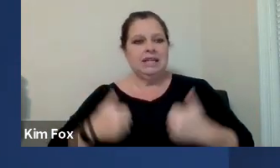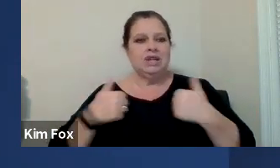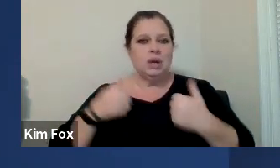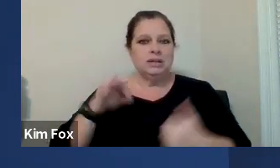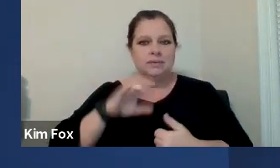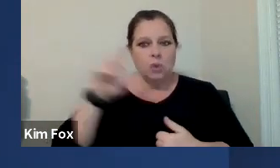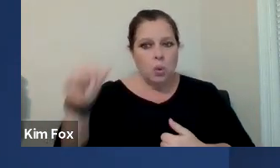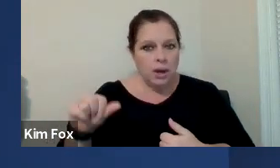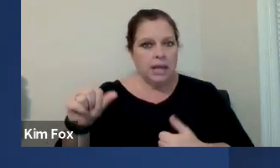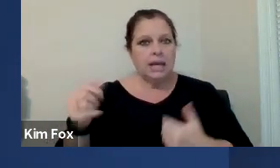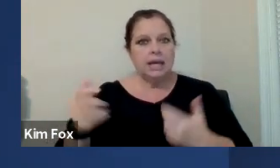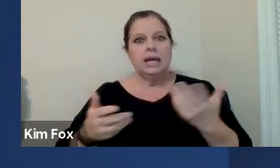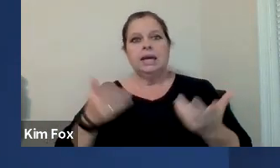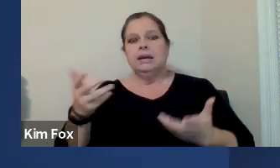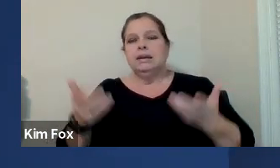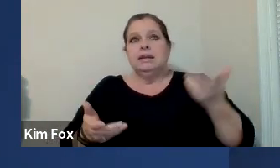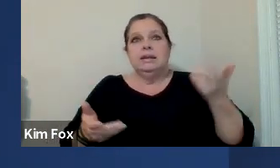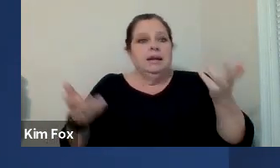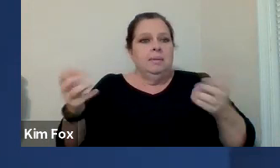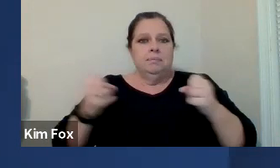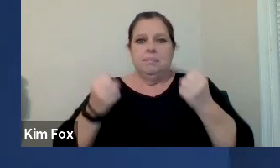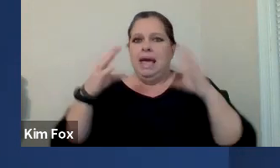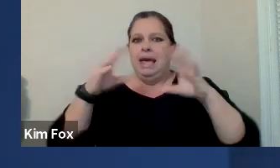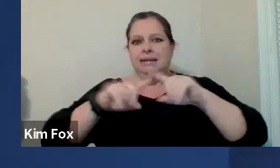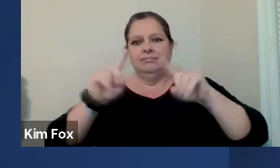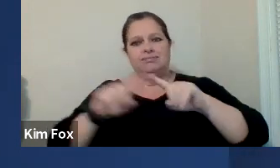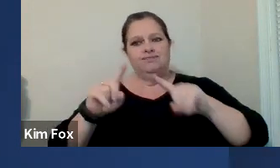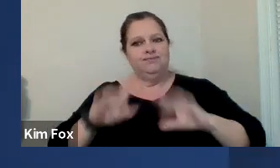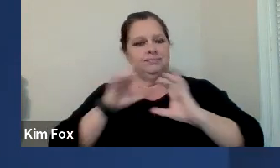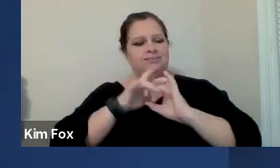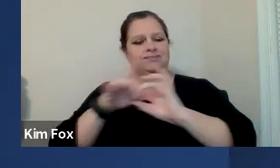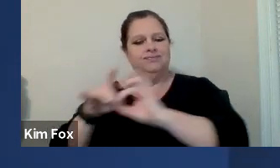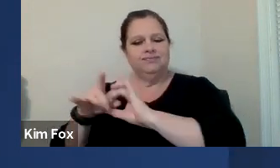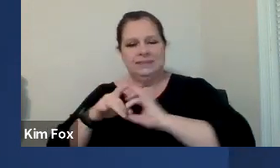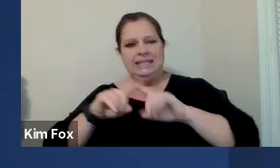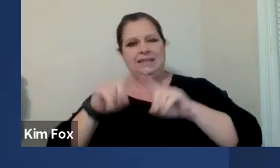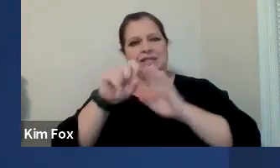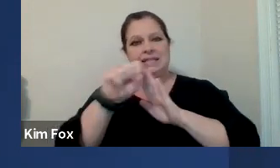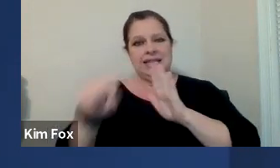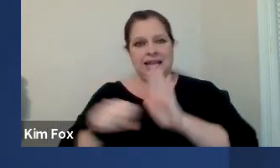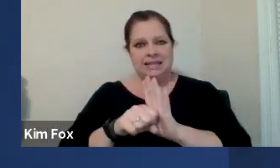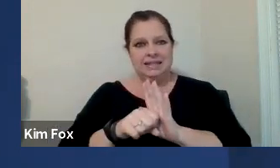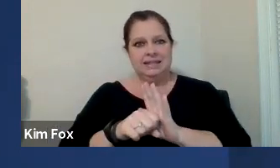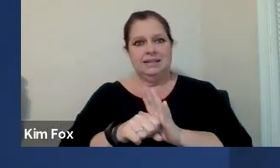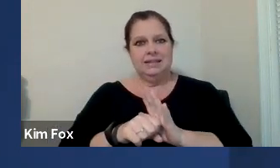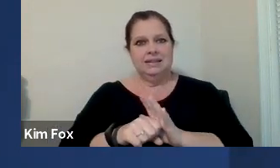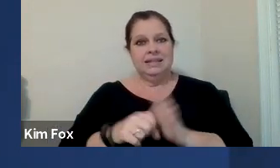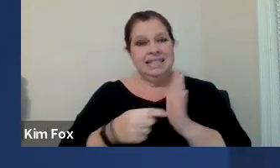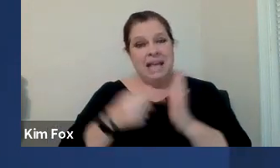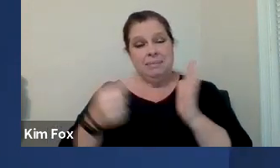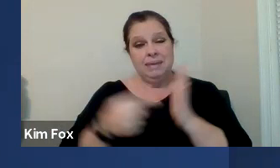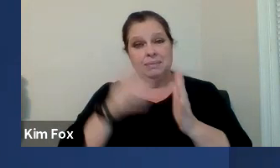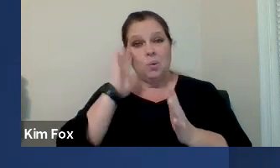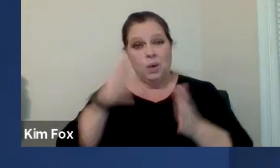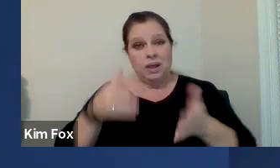Florida. And so, I mean, there's many different ties to various states. So they sometimes will